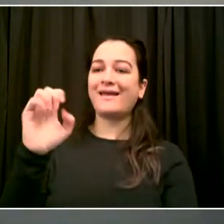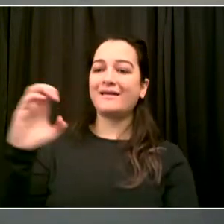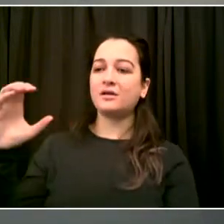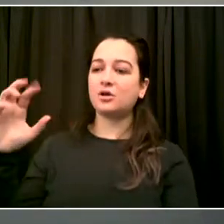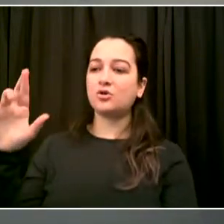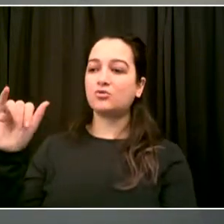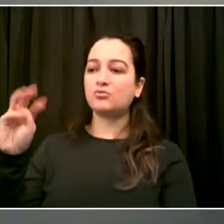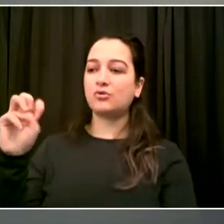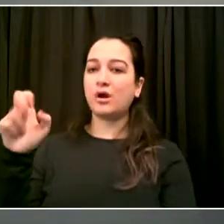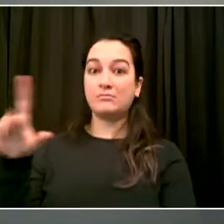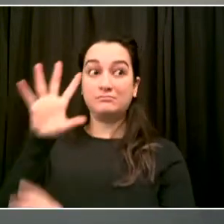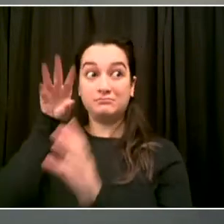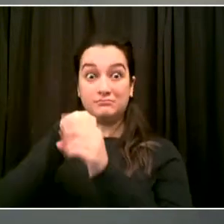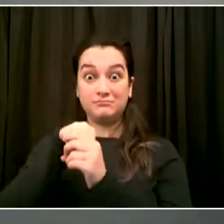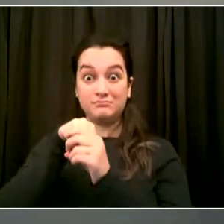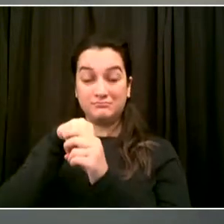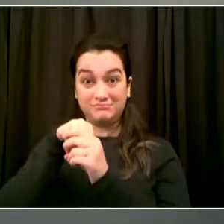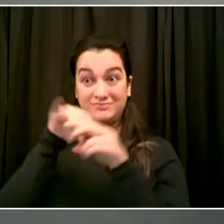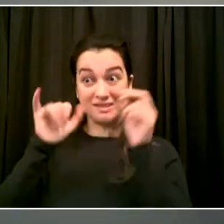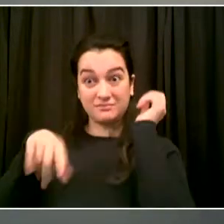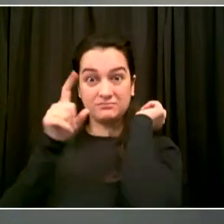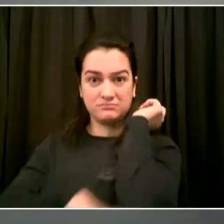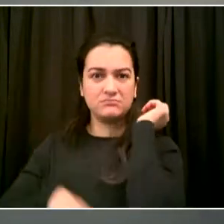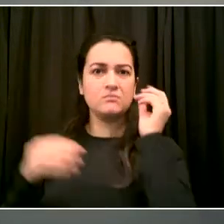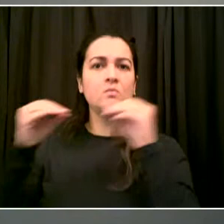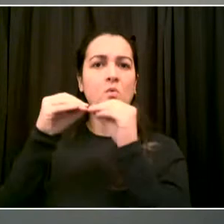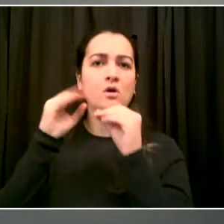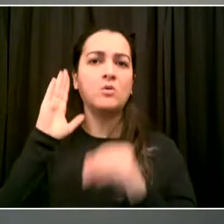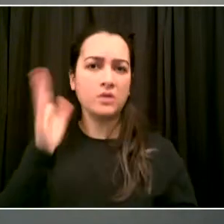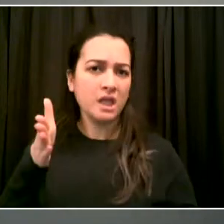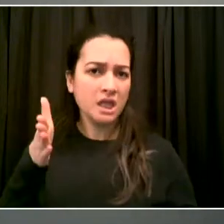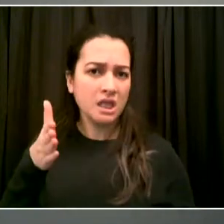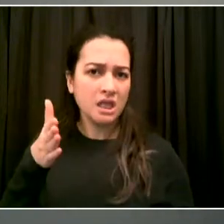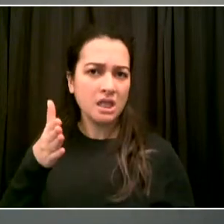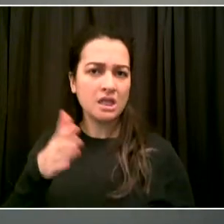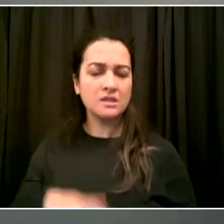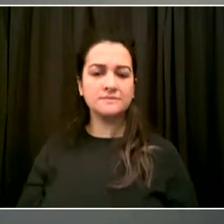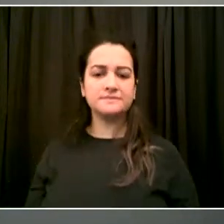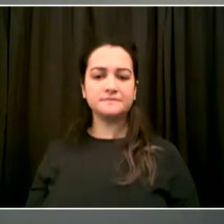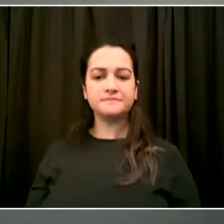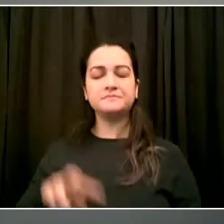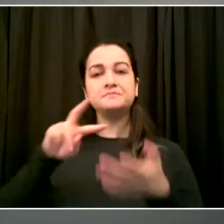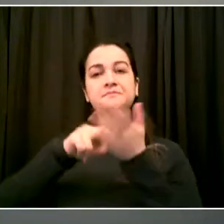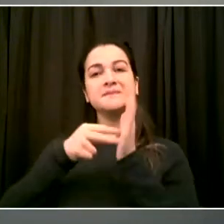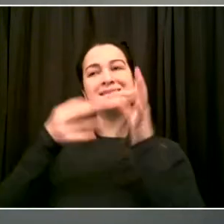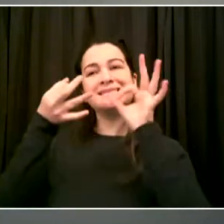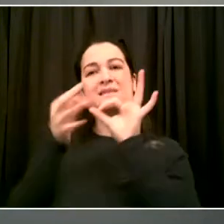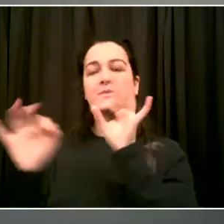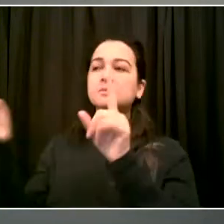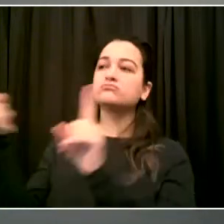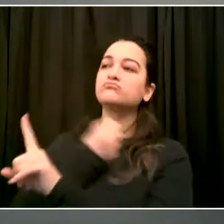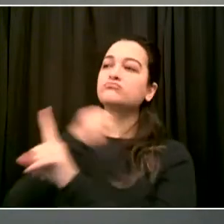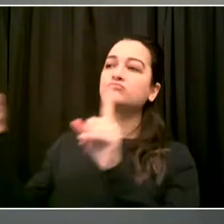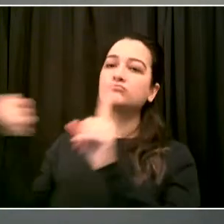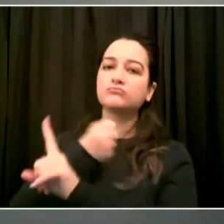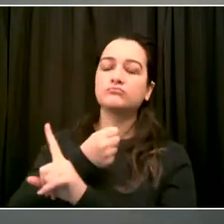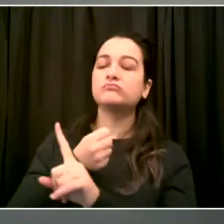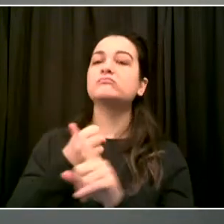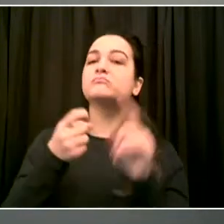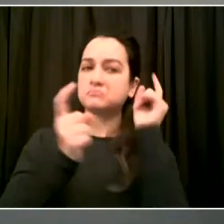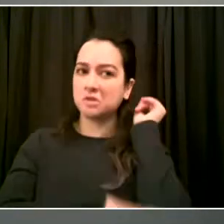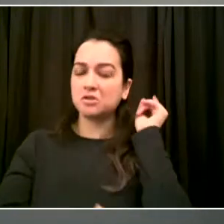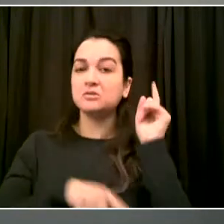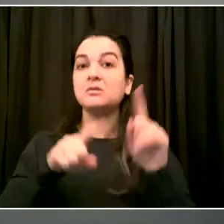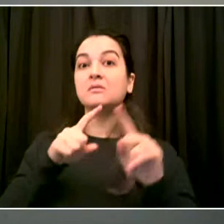an NYPD, an investigating unit, we gather the investigation and the evidence and we present it to the DA. Ultimately, it's incumbent upon